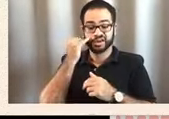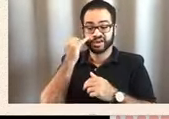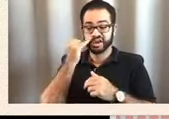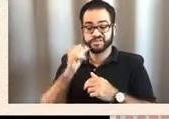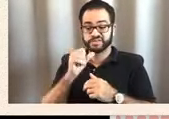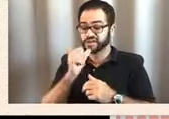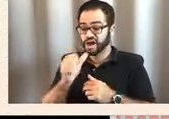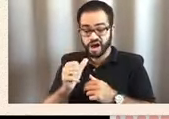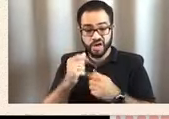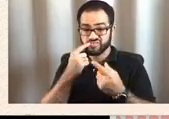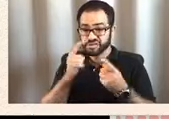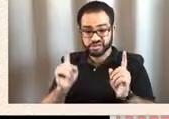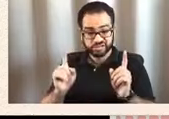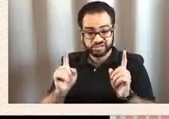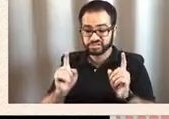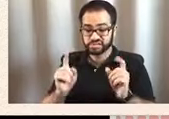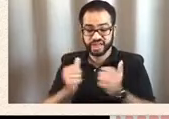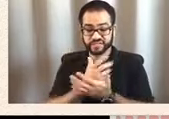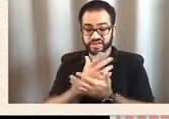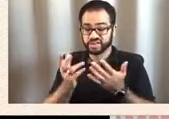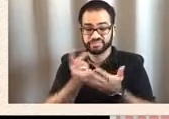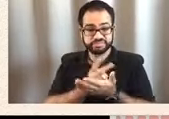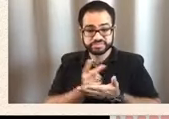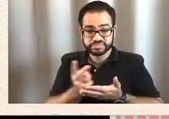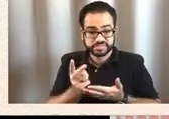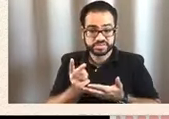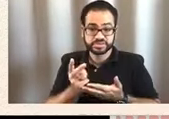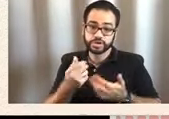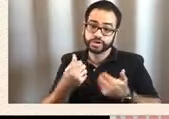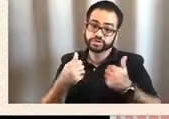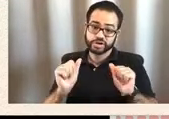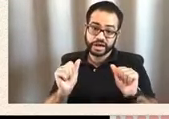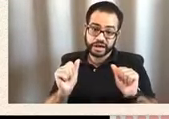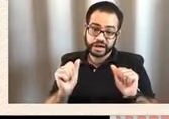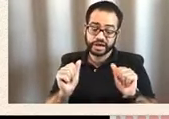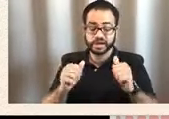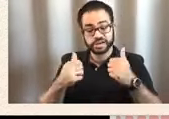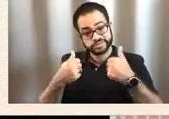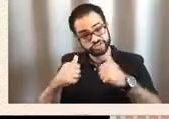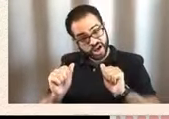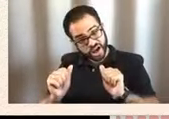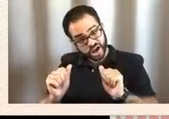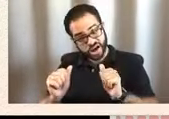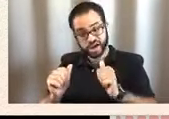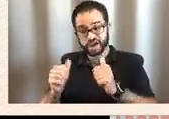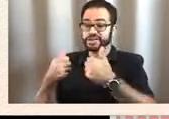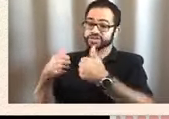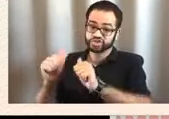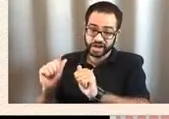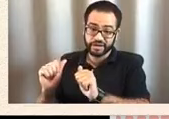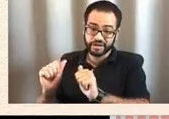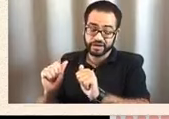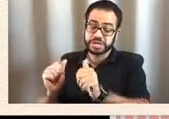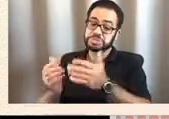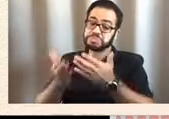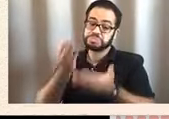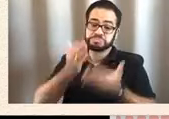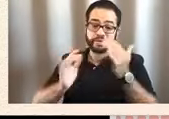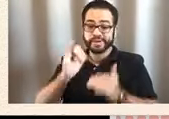um, try, try, and try again. You may fall, you may